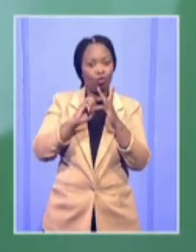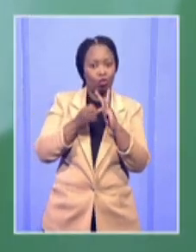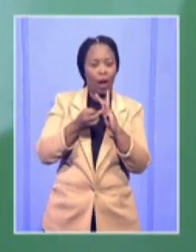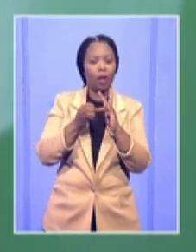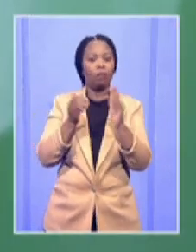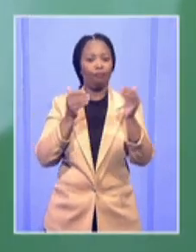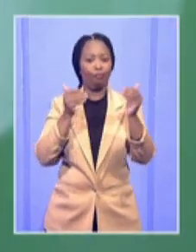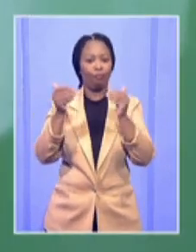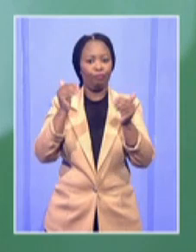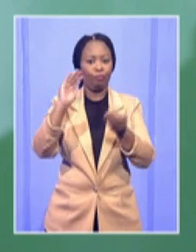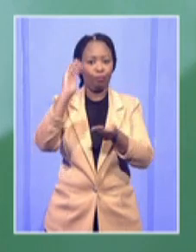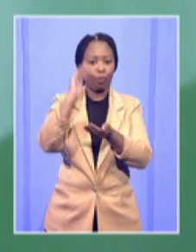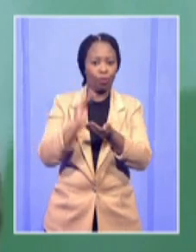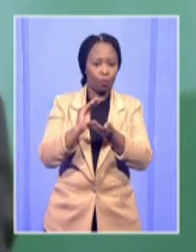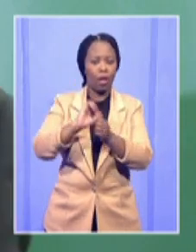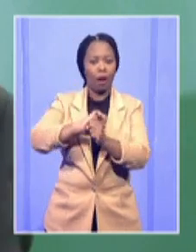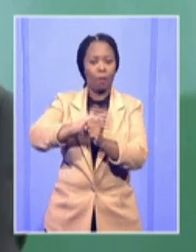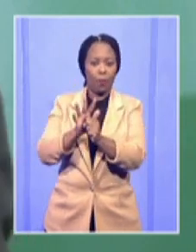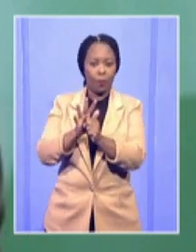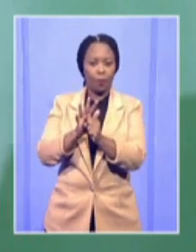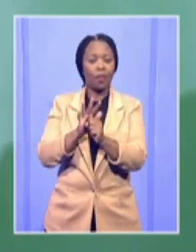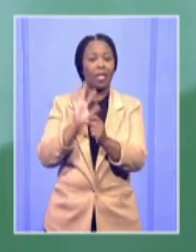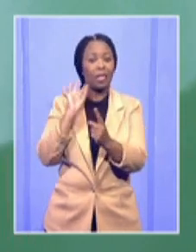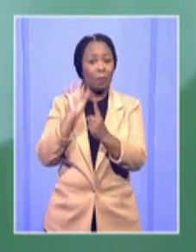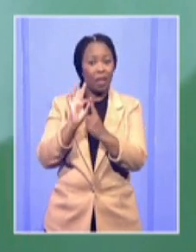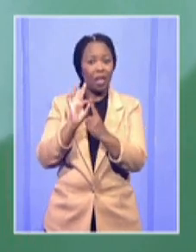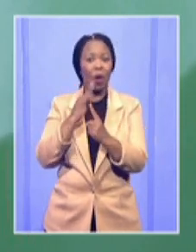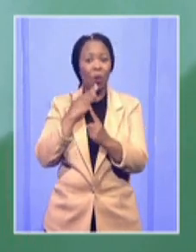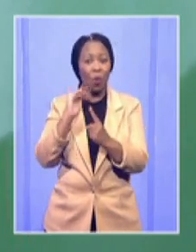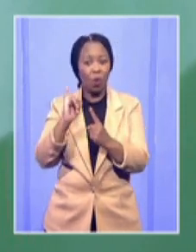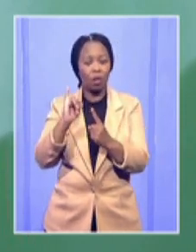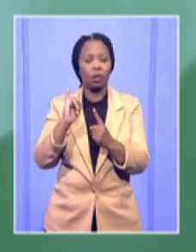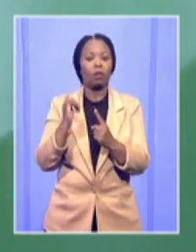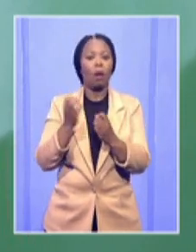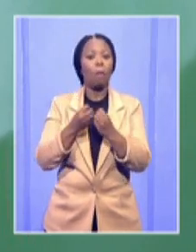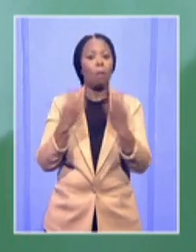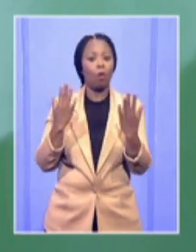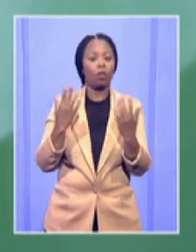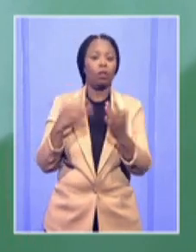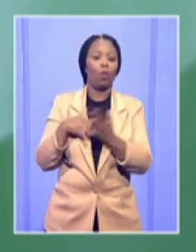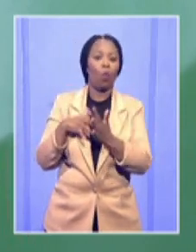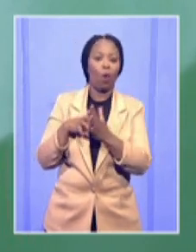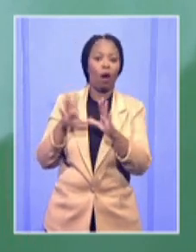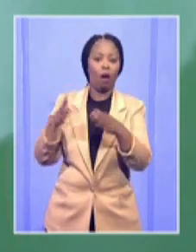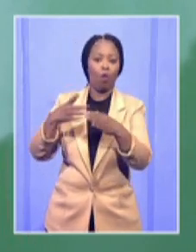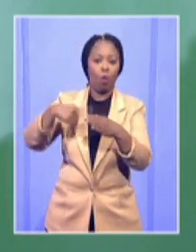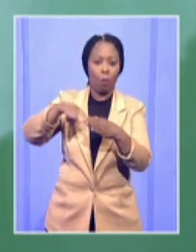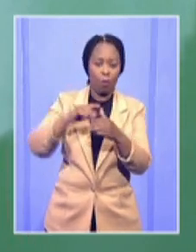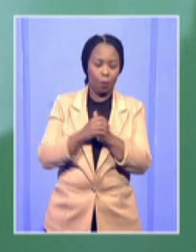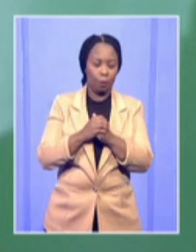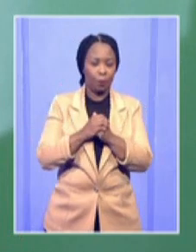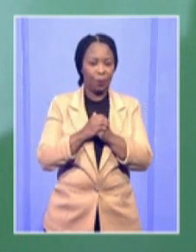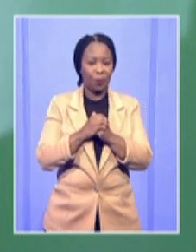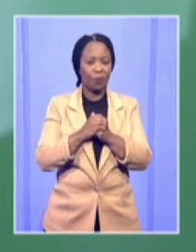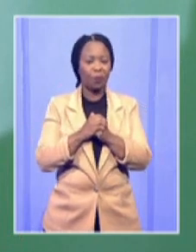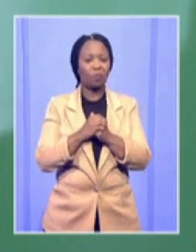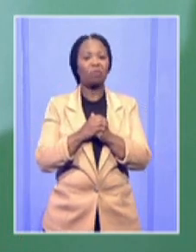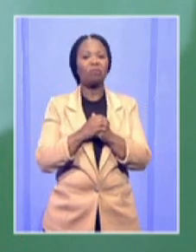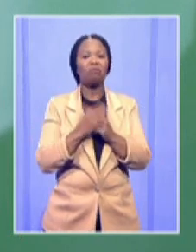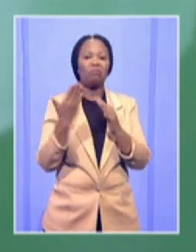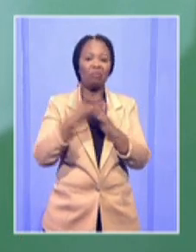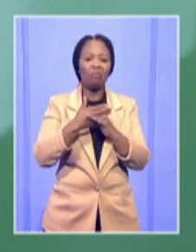pandemic, especially on the most vulnerable. In the midst of all the disruptions,